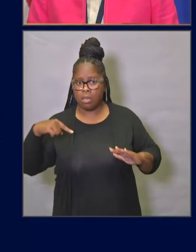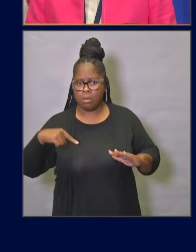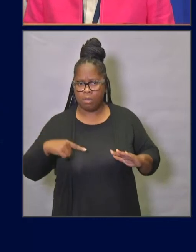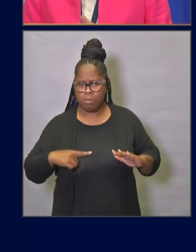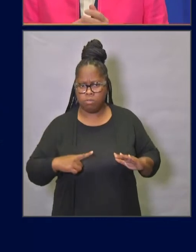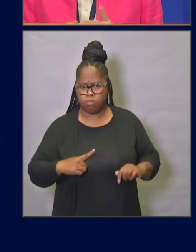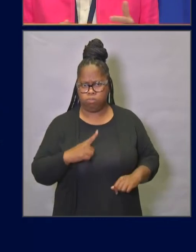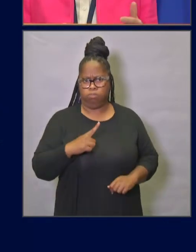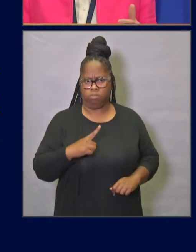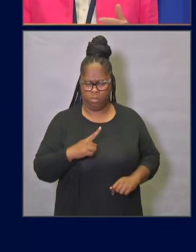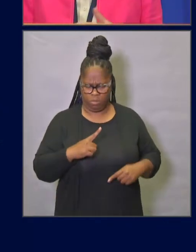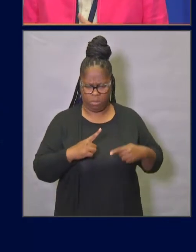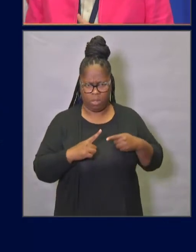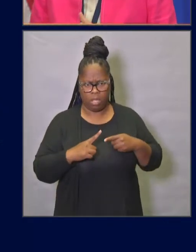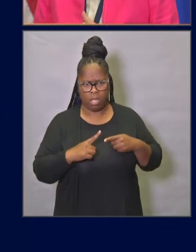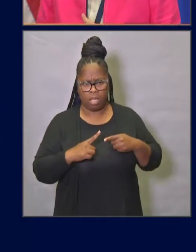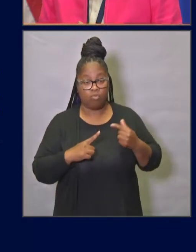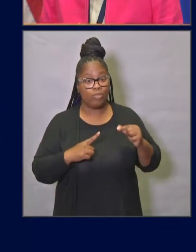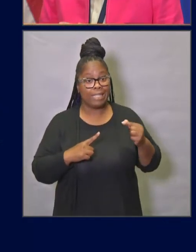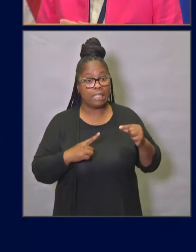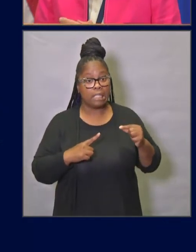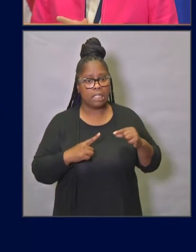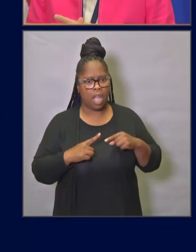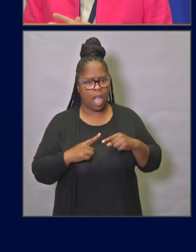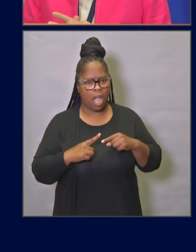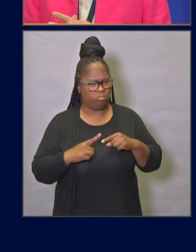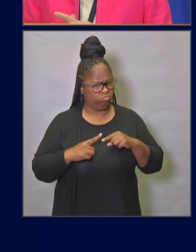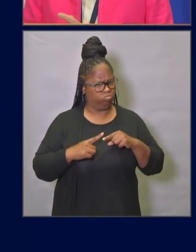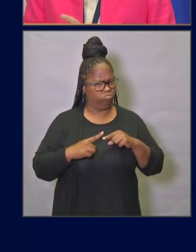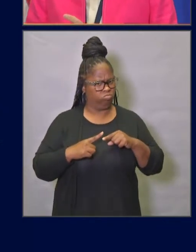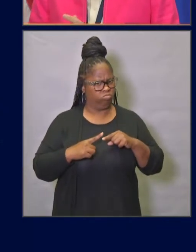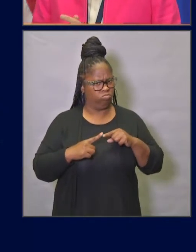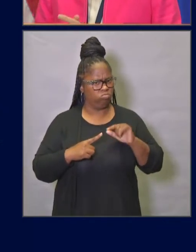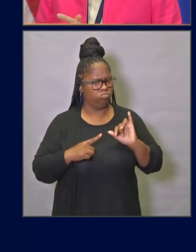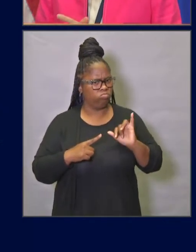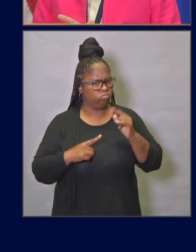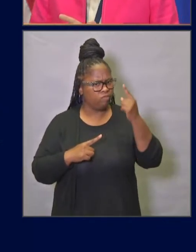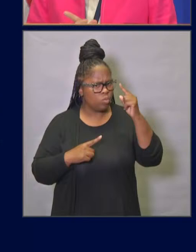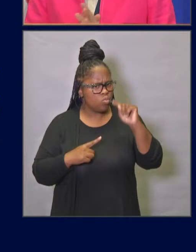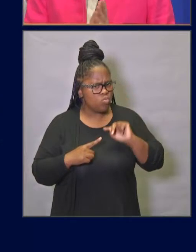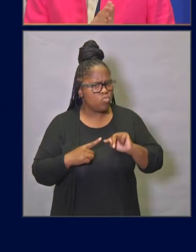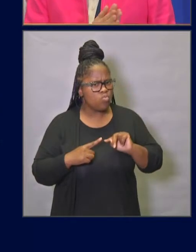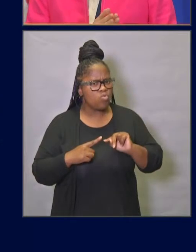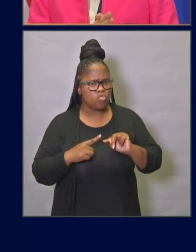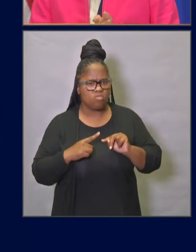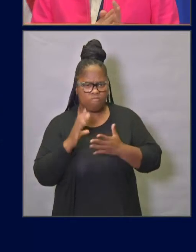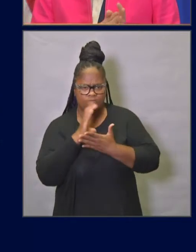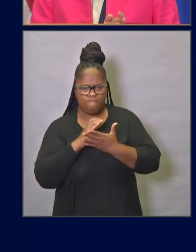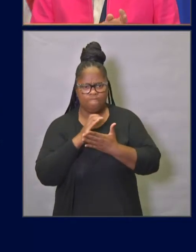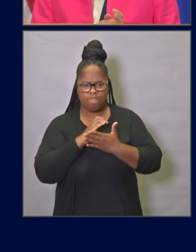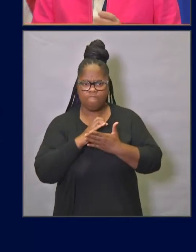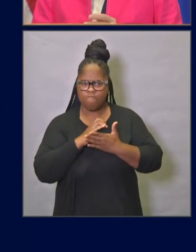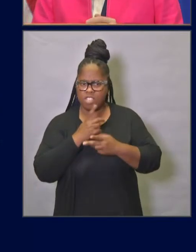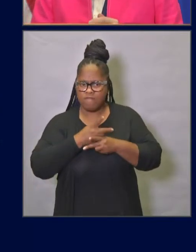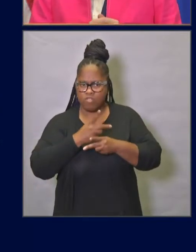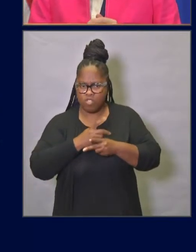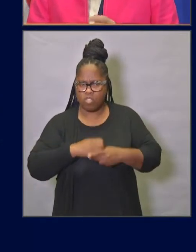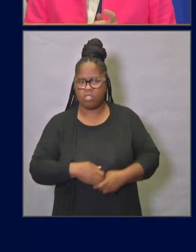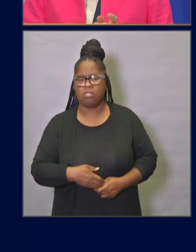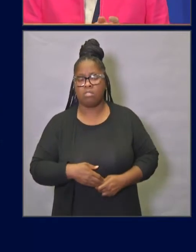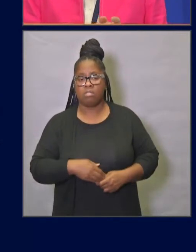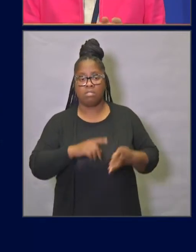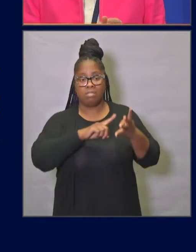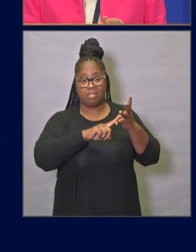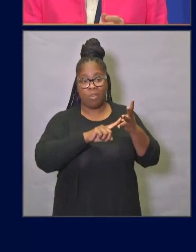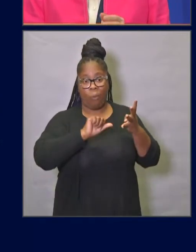by the green line, and we're watching this very, very closely. The actual difference in the increase from late